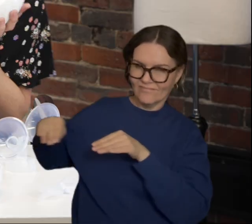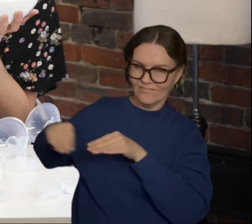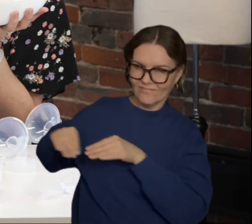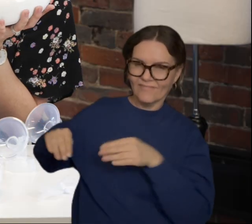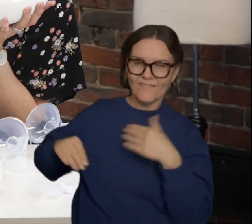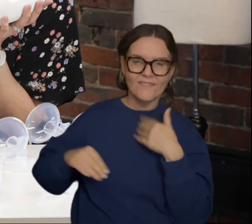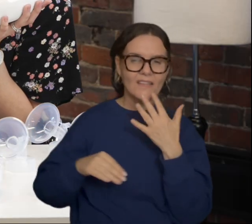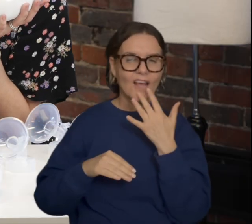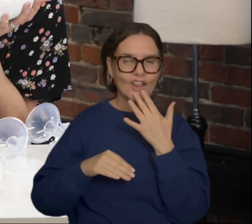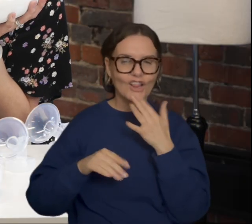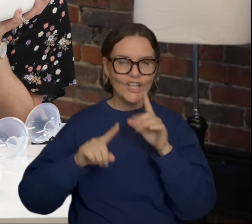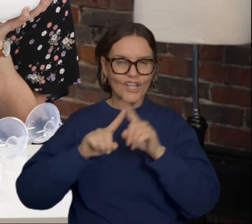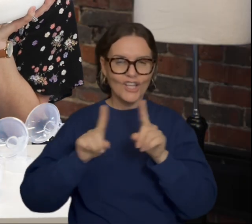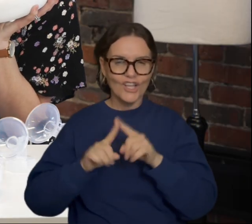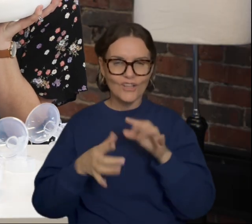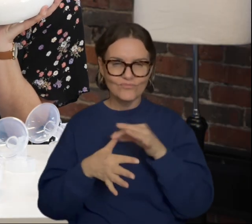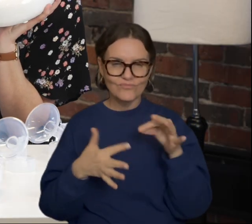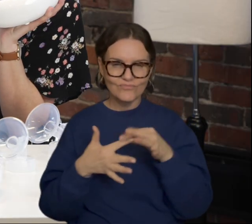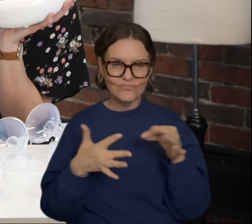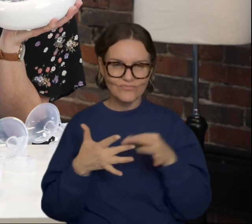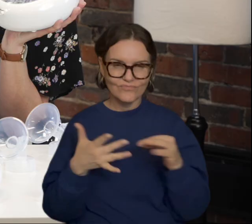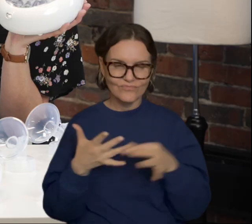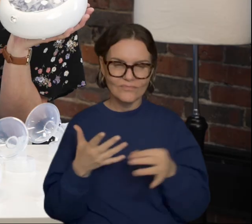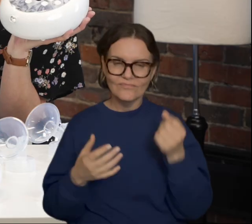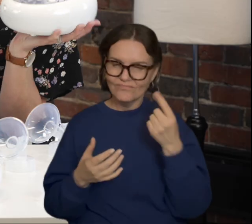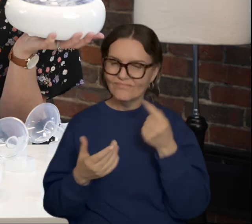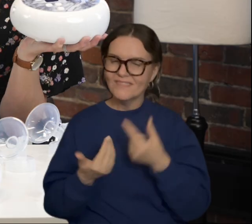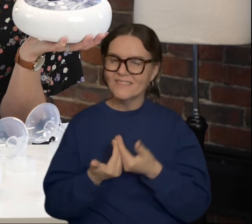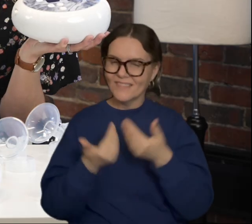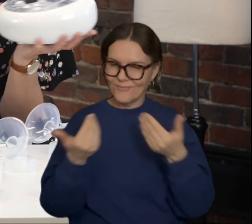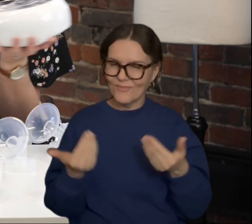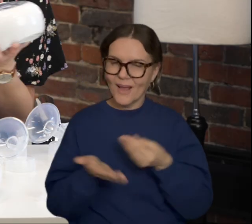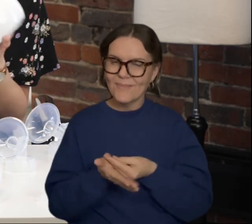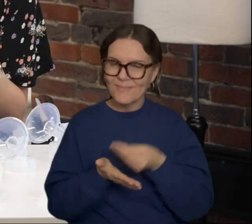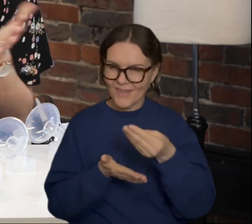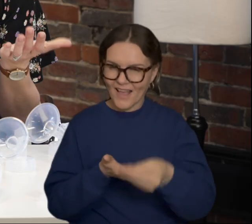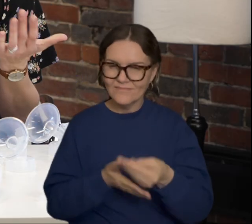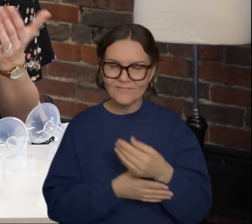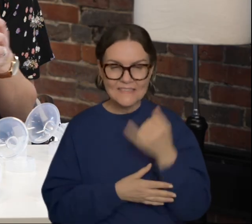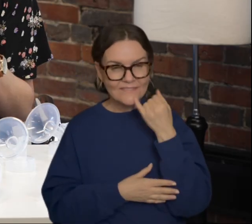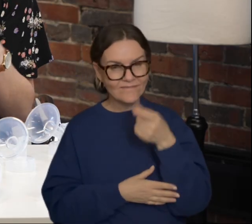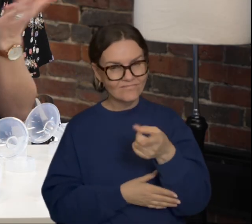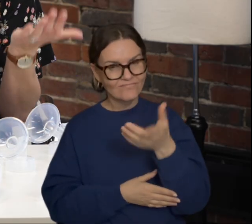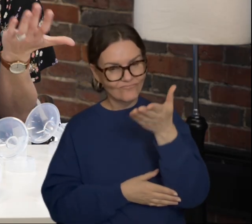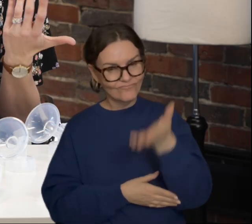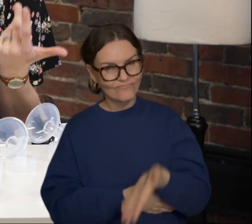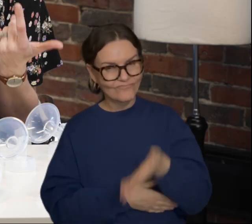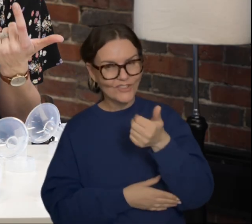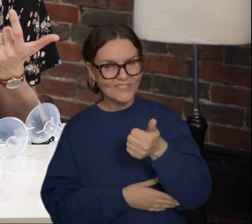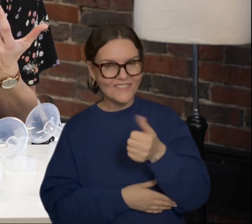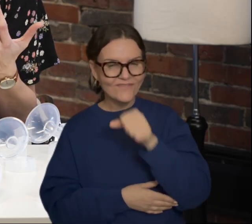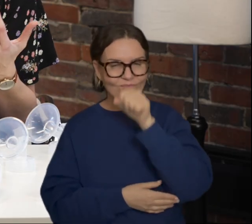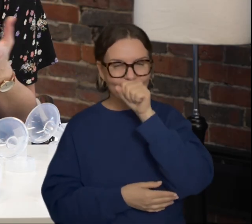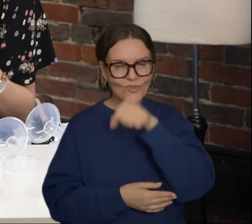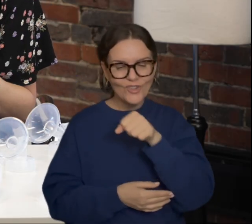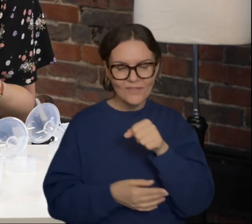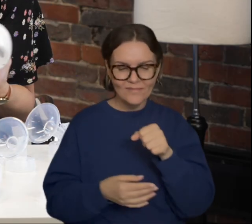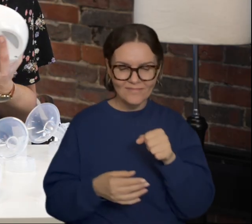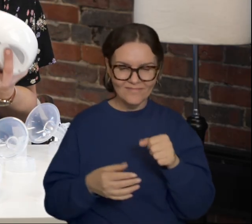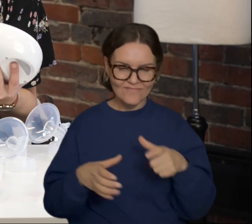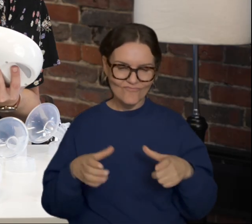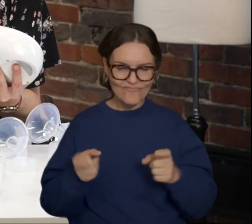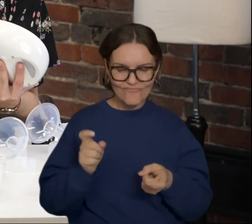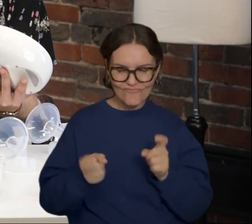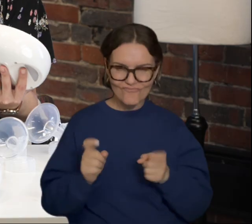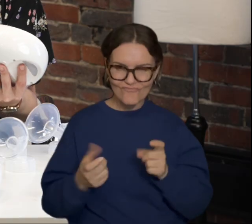have a rainbow. You can see some of the other options on some of the other Cimilre pumps behind me. Lots of great choices. Again, it is a separate purchase, but